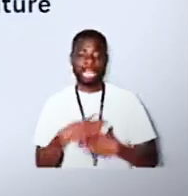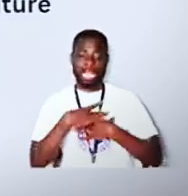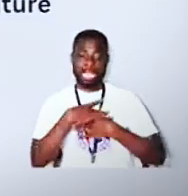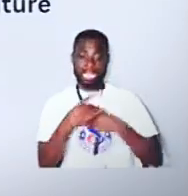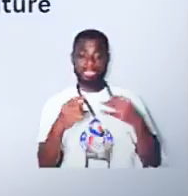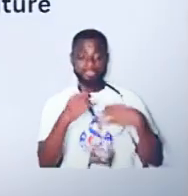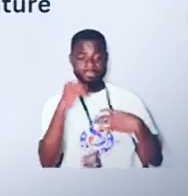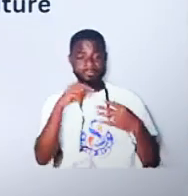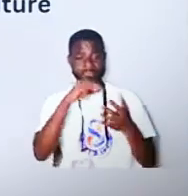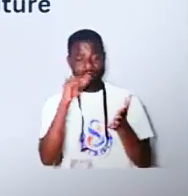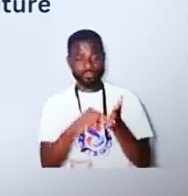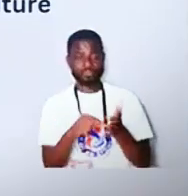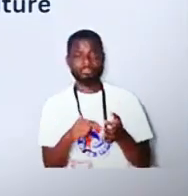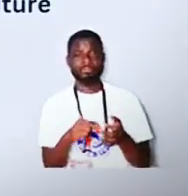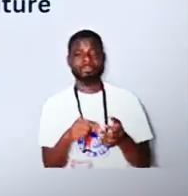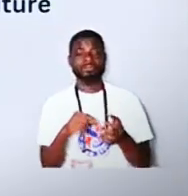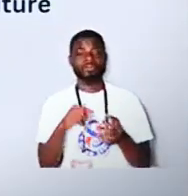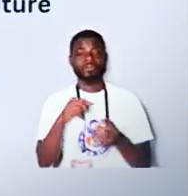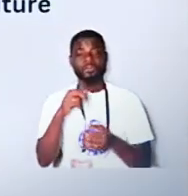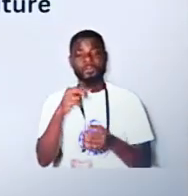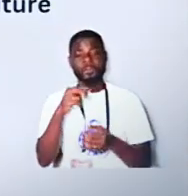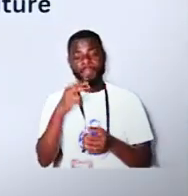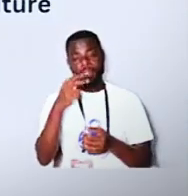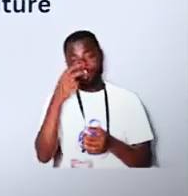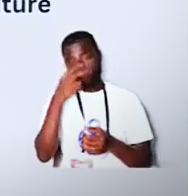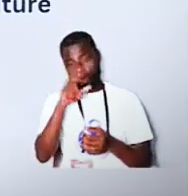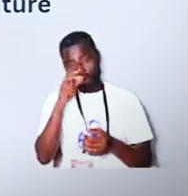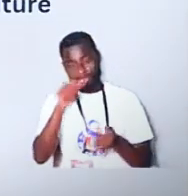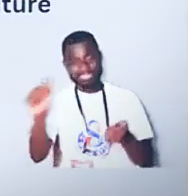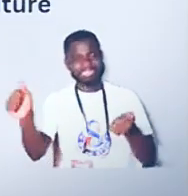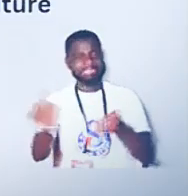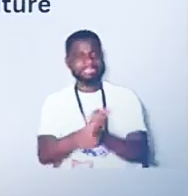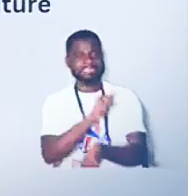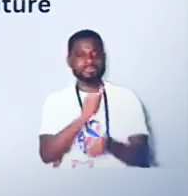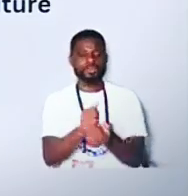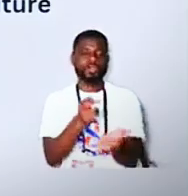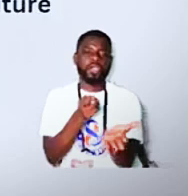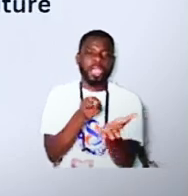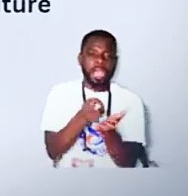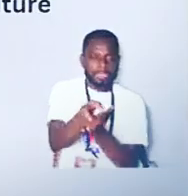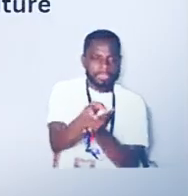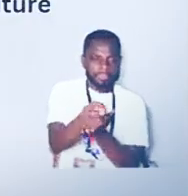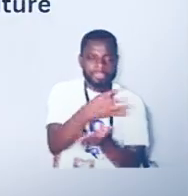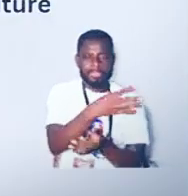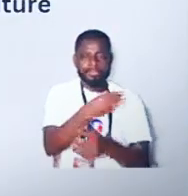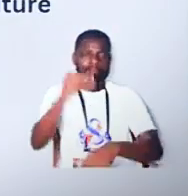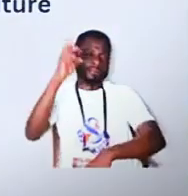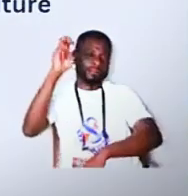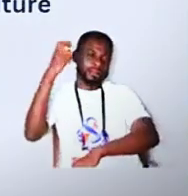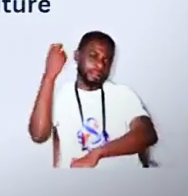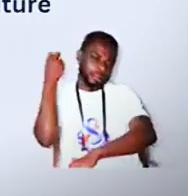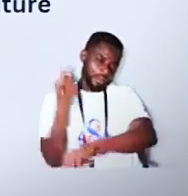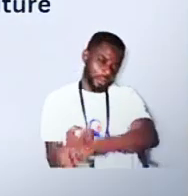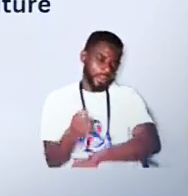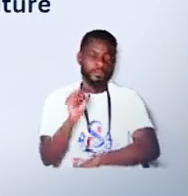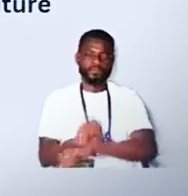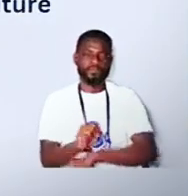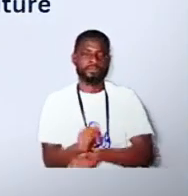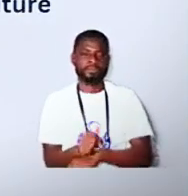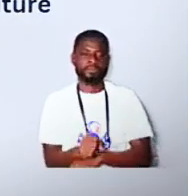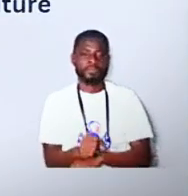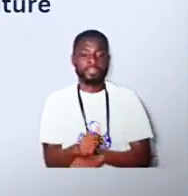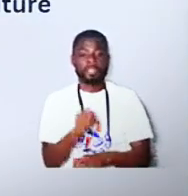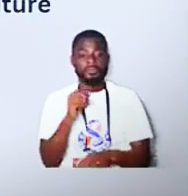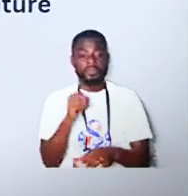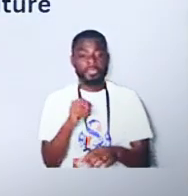one. Corruption undermines honesty and hard work. There is no need to be